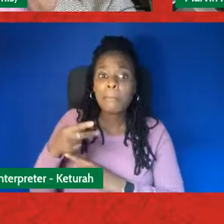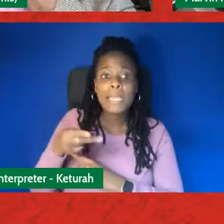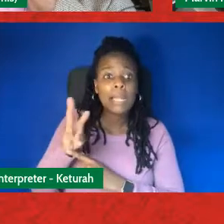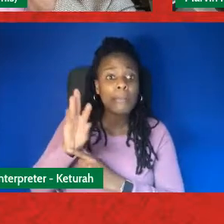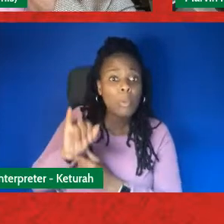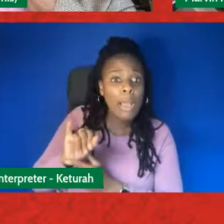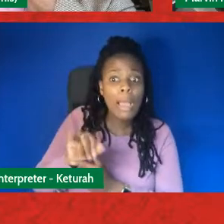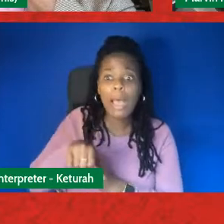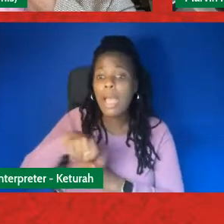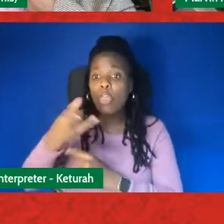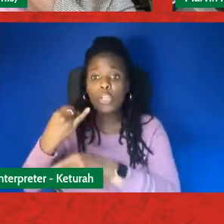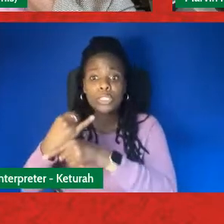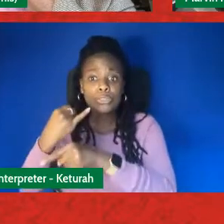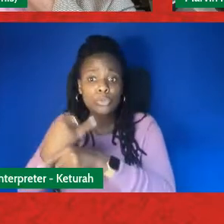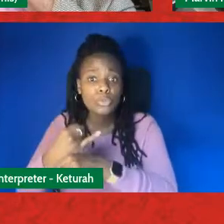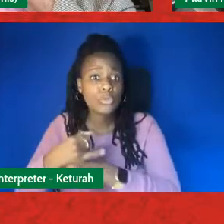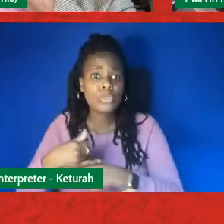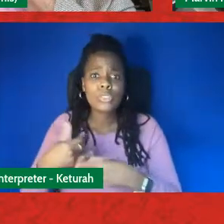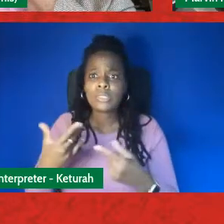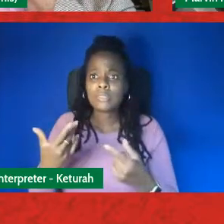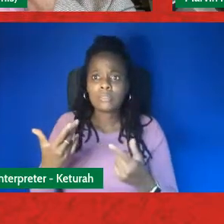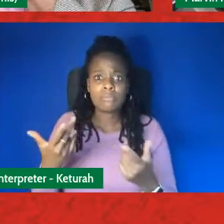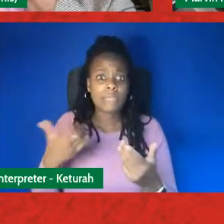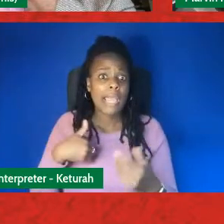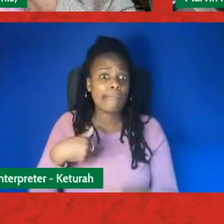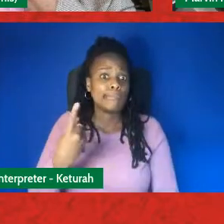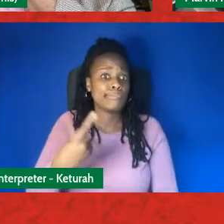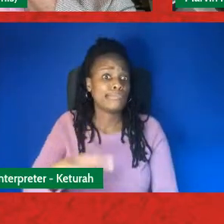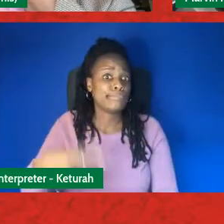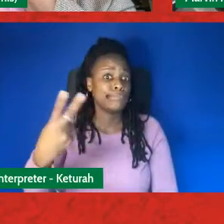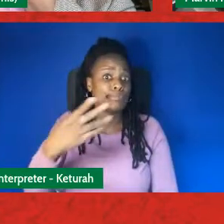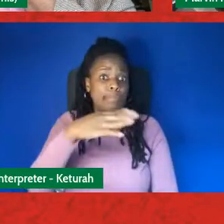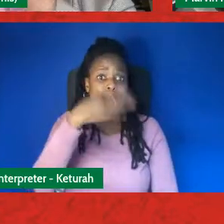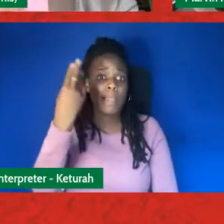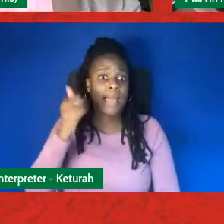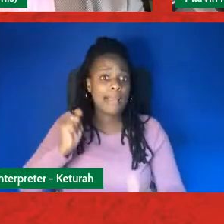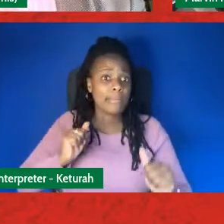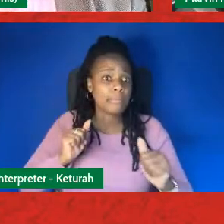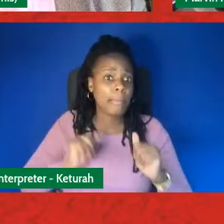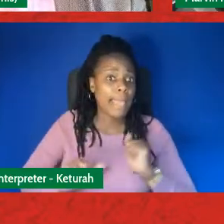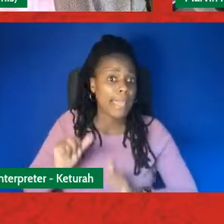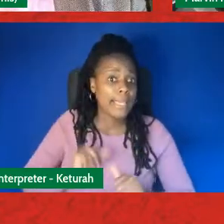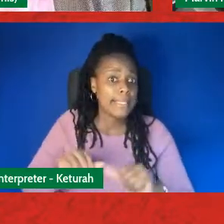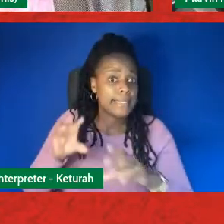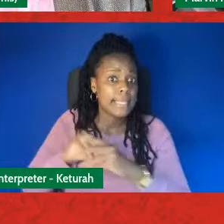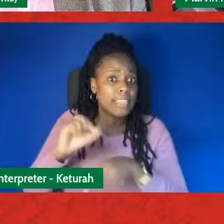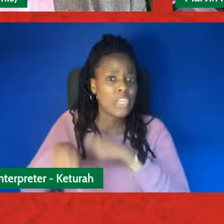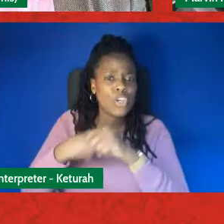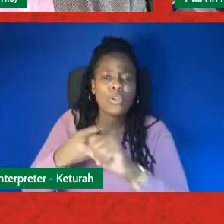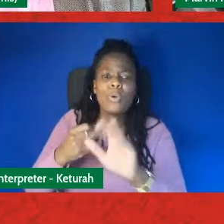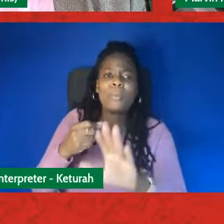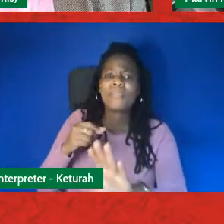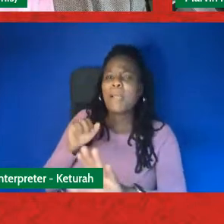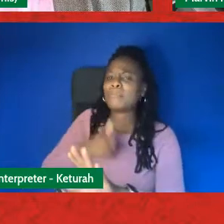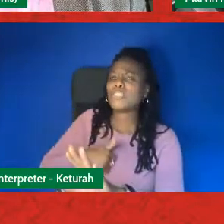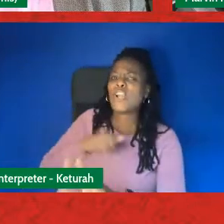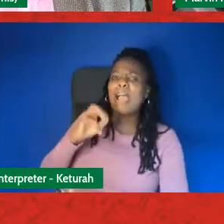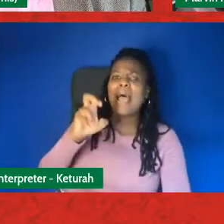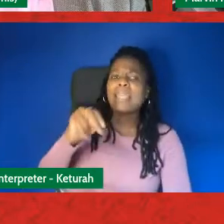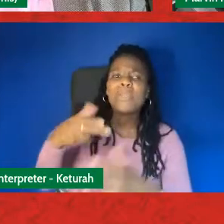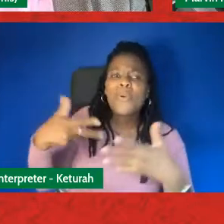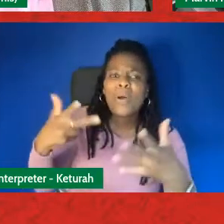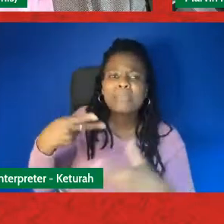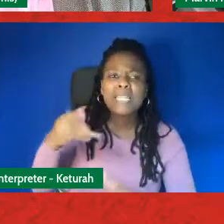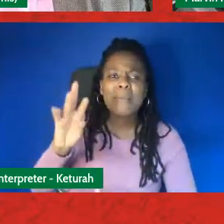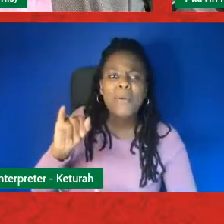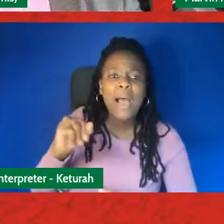the work, you know, they do their one or two, you know, Black plays occasionally throughout the year. What are PWIs, Eileen?